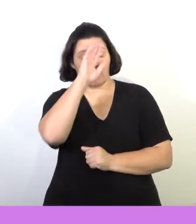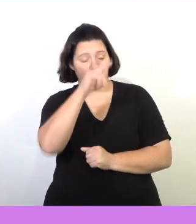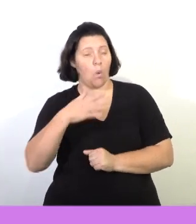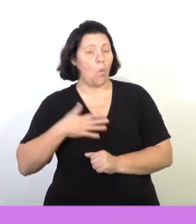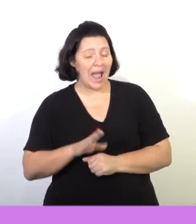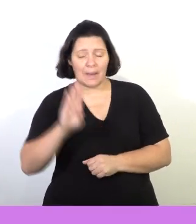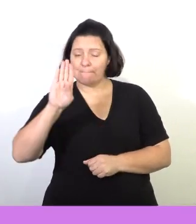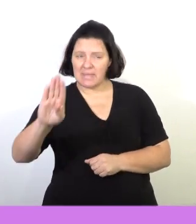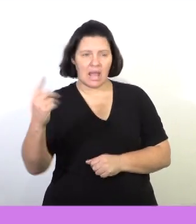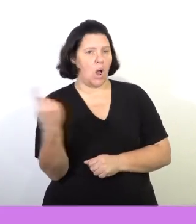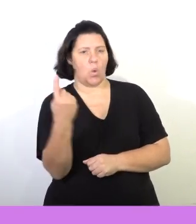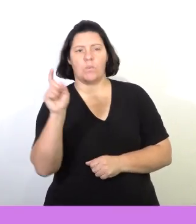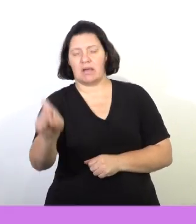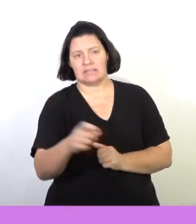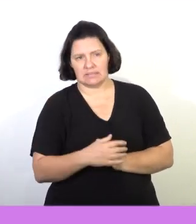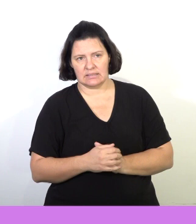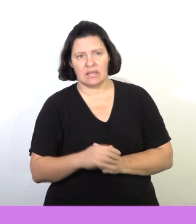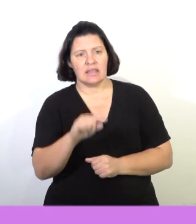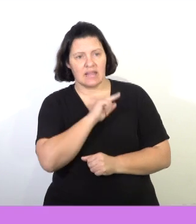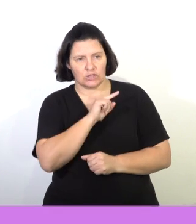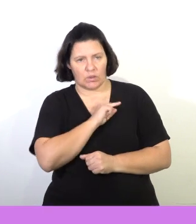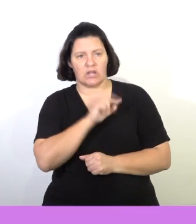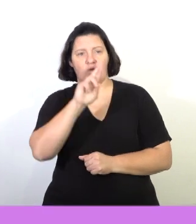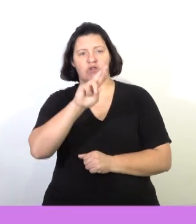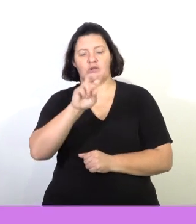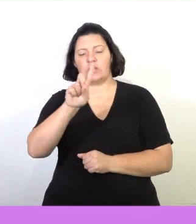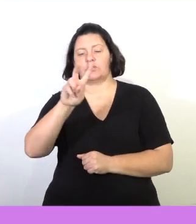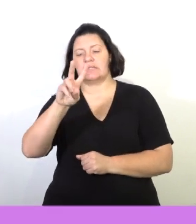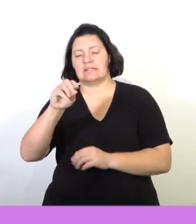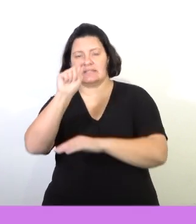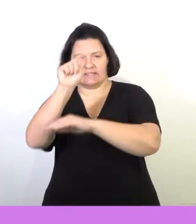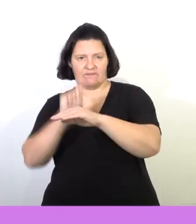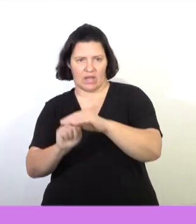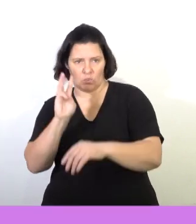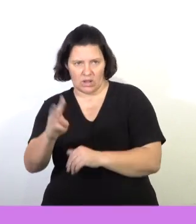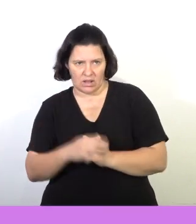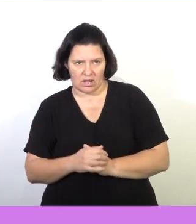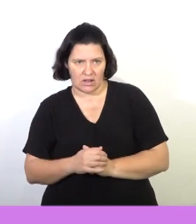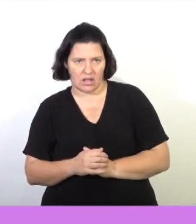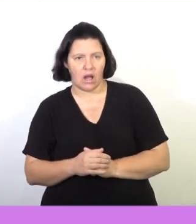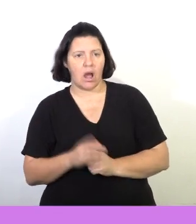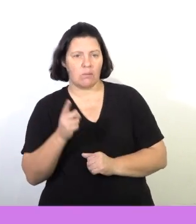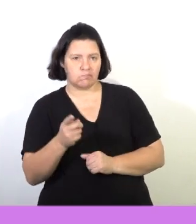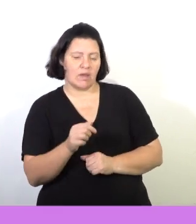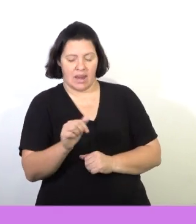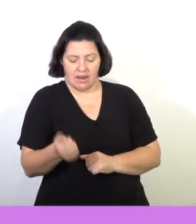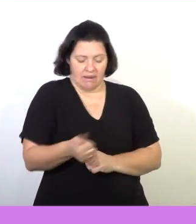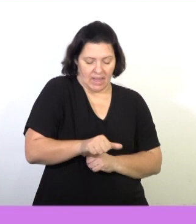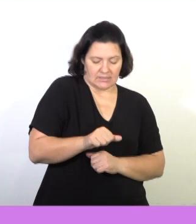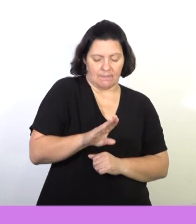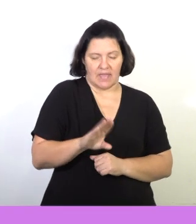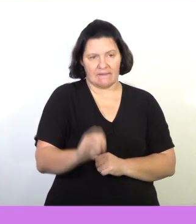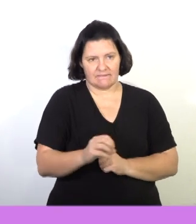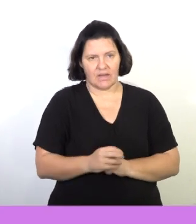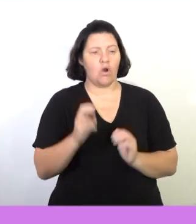120B. Remember, we want B alone. Therefore, we will divide by 120, which is the value that is sitting next